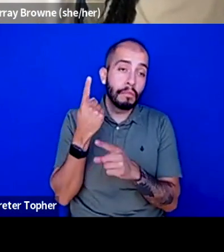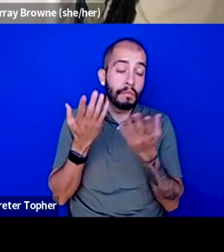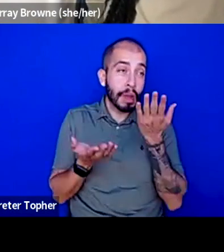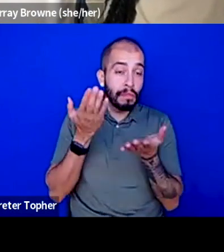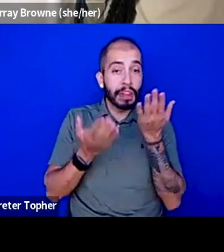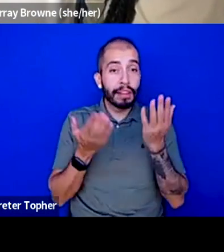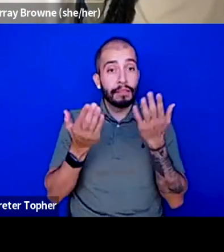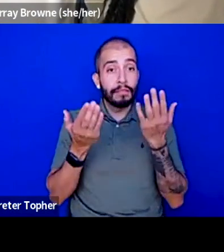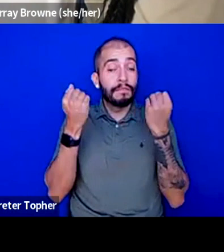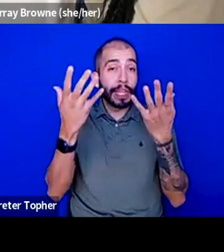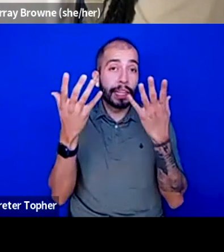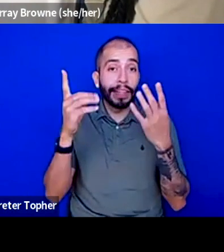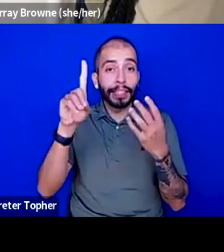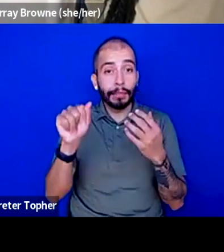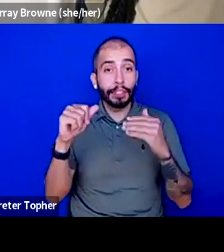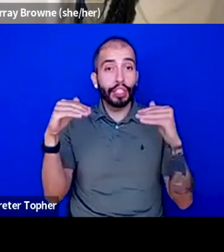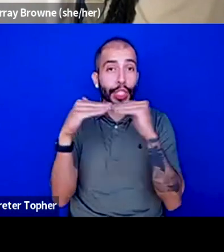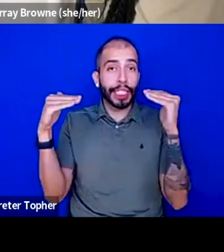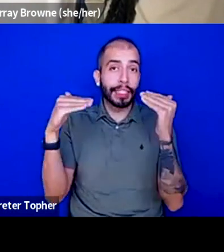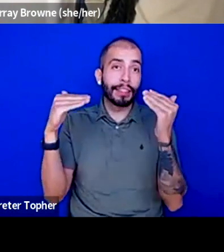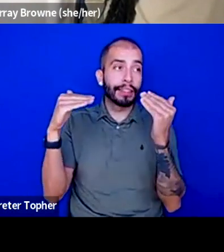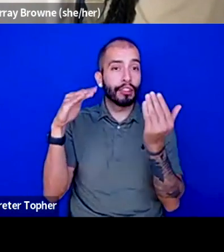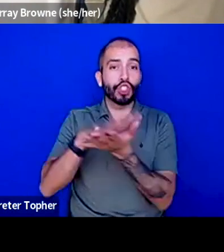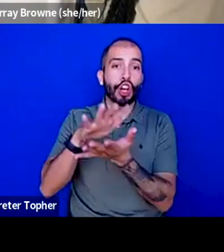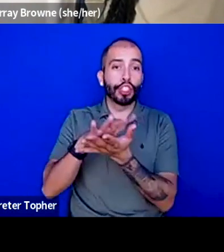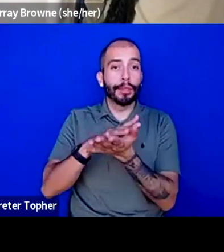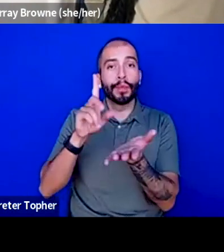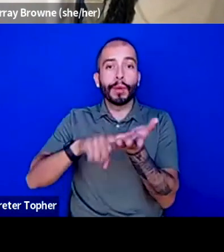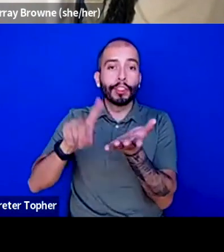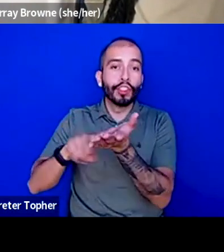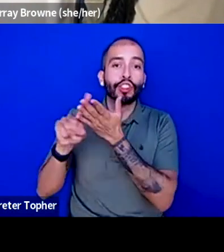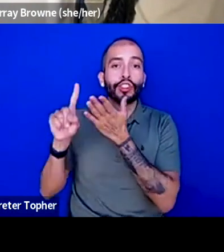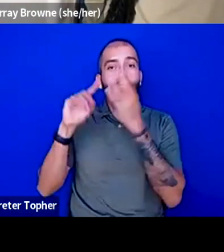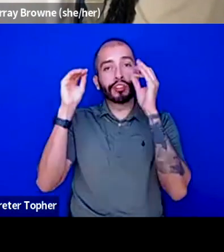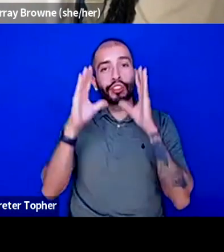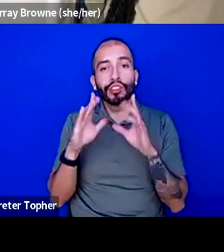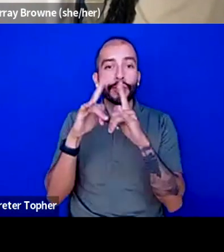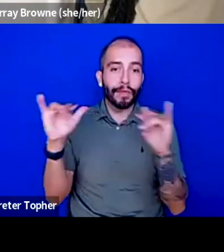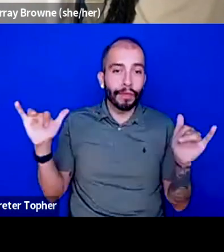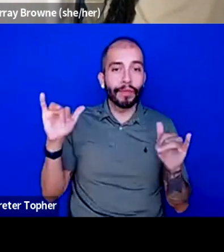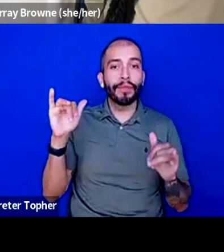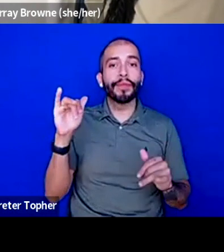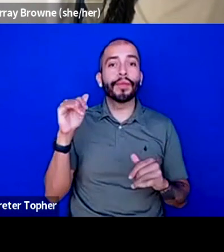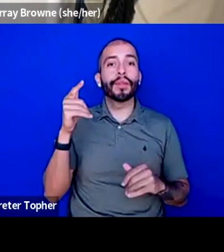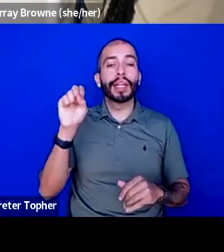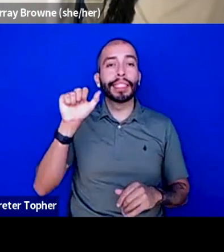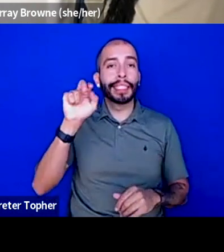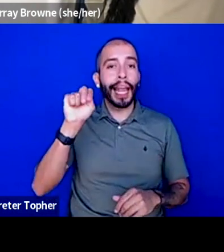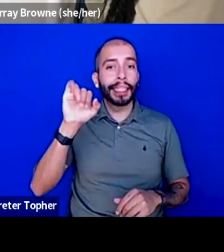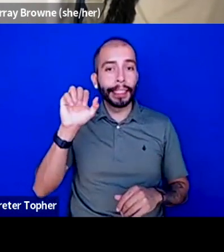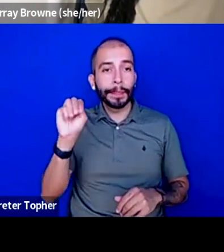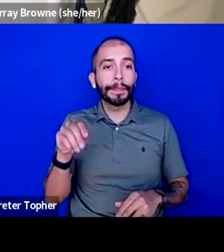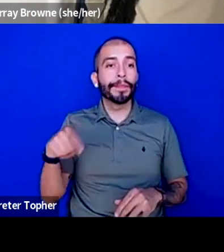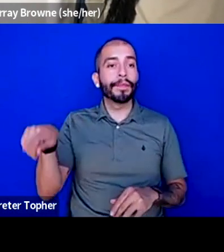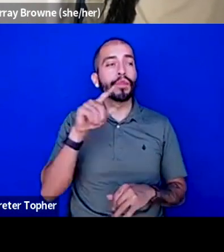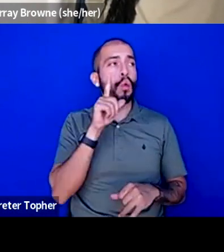and sanism scholars and people who support individuals that are living in those situations, what we all